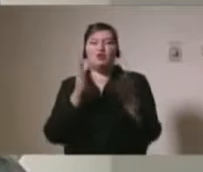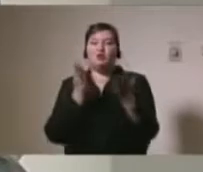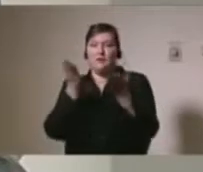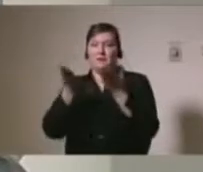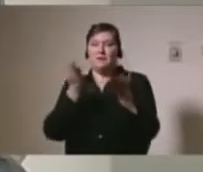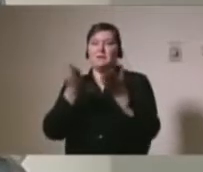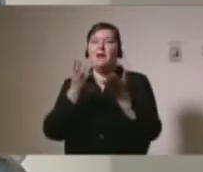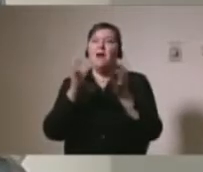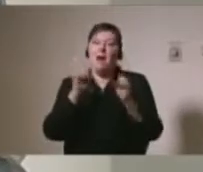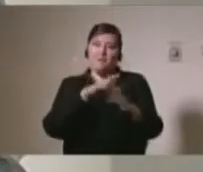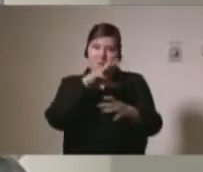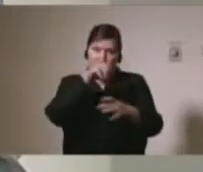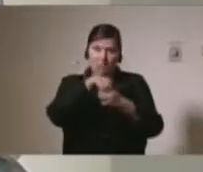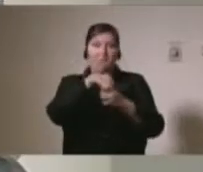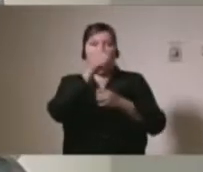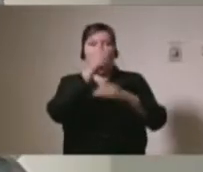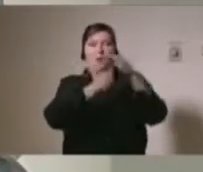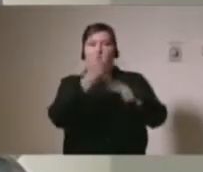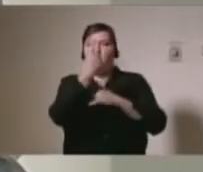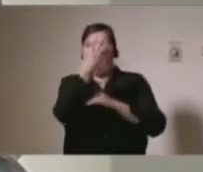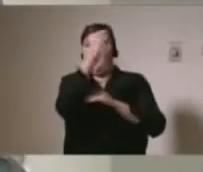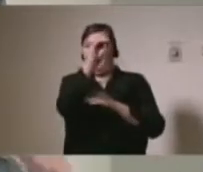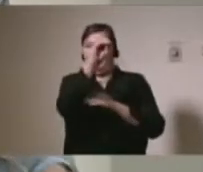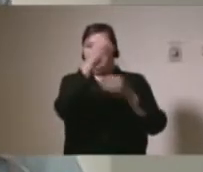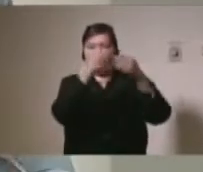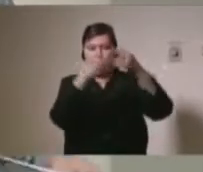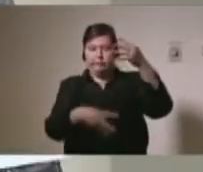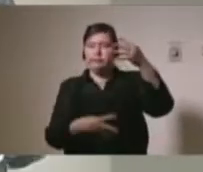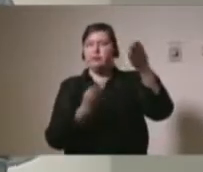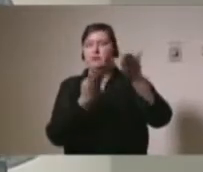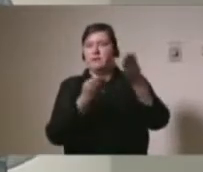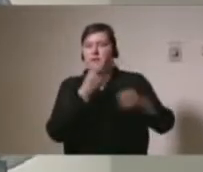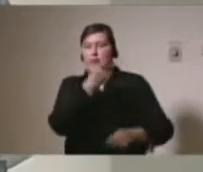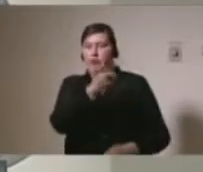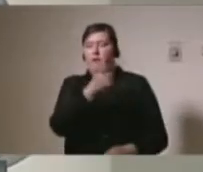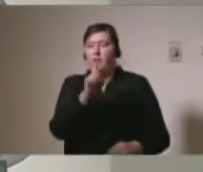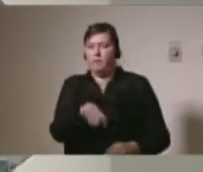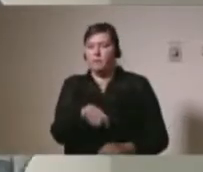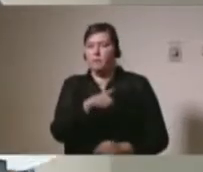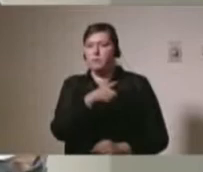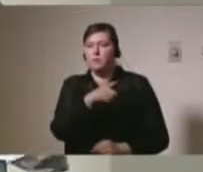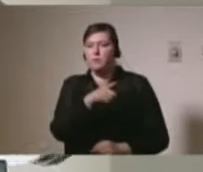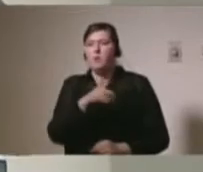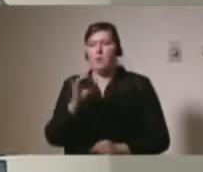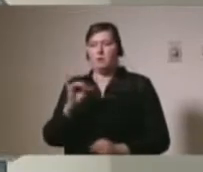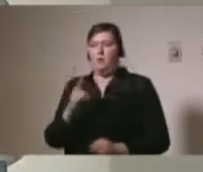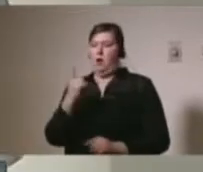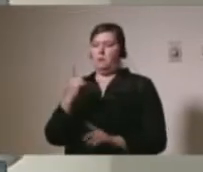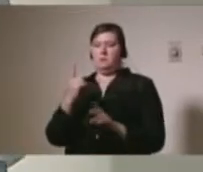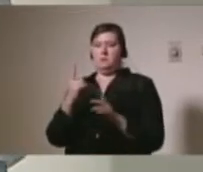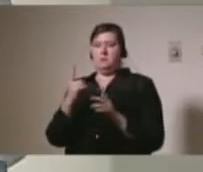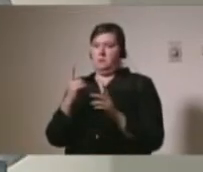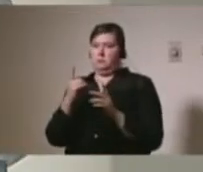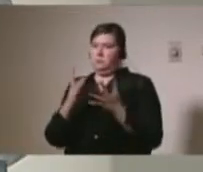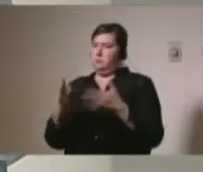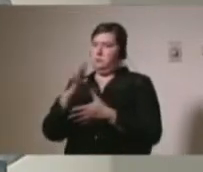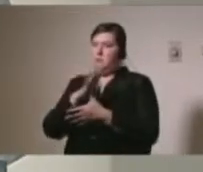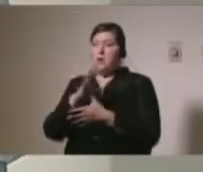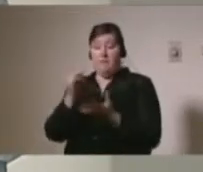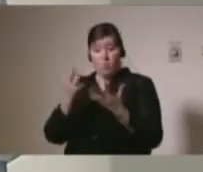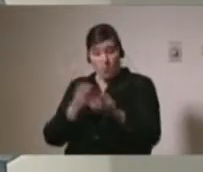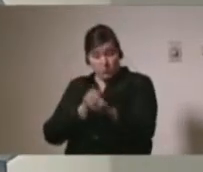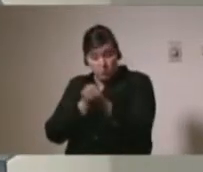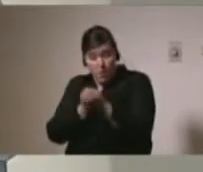united in one corporation. That is the condition we imposed to continue our